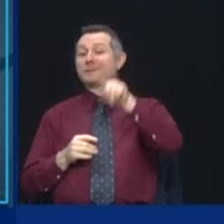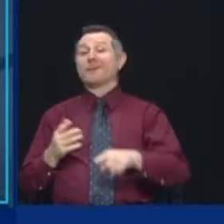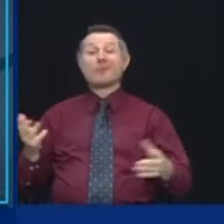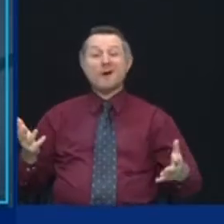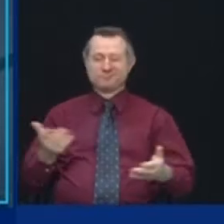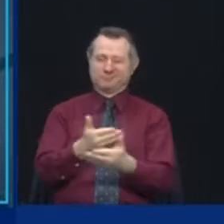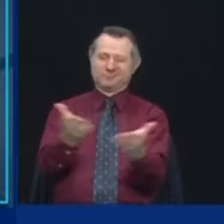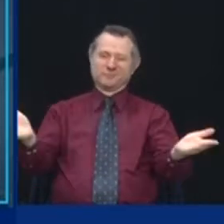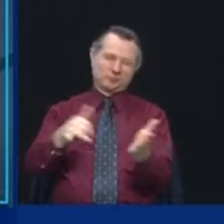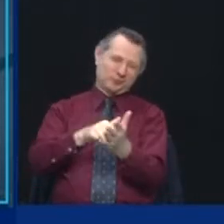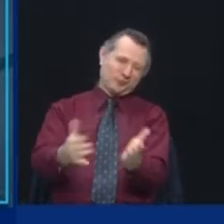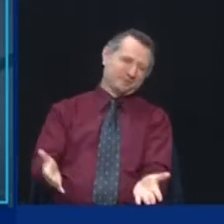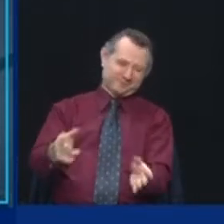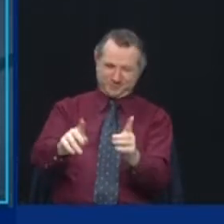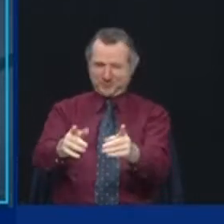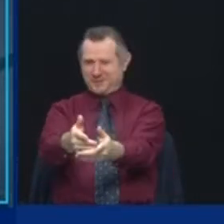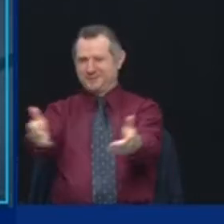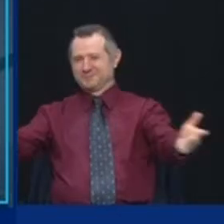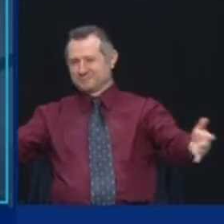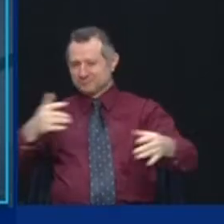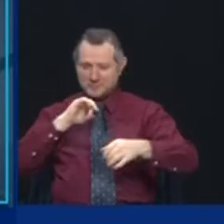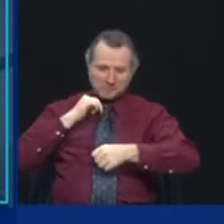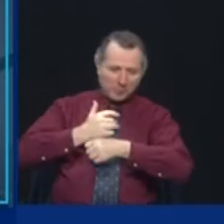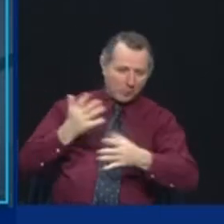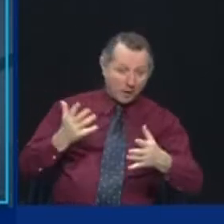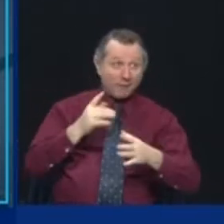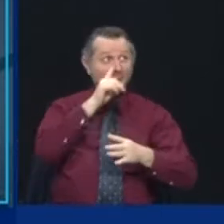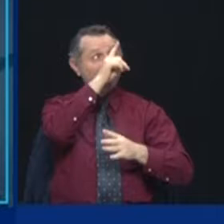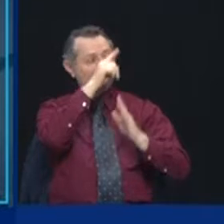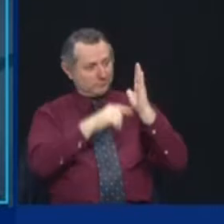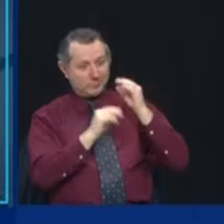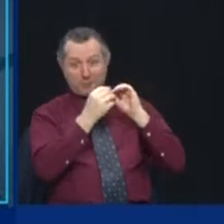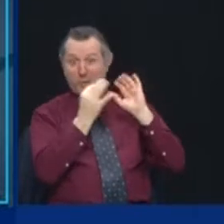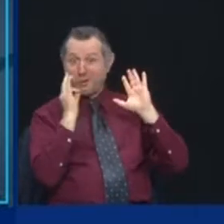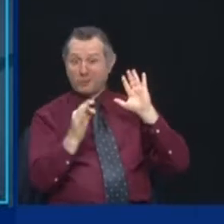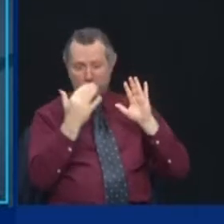of the collective. It's the behavior of the collective.